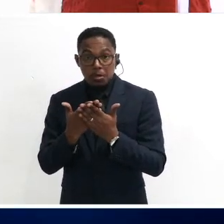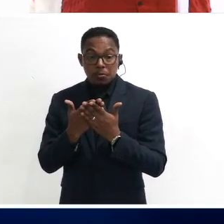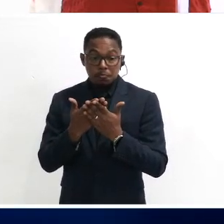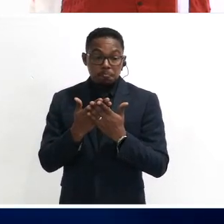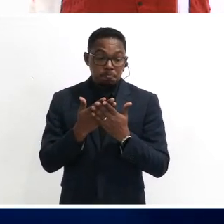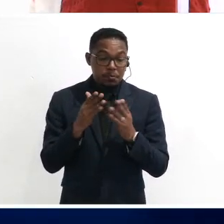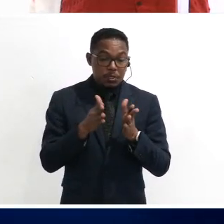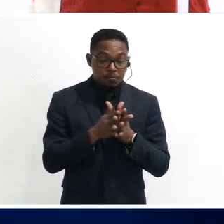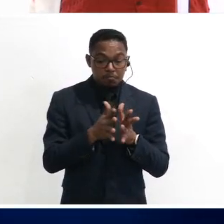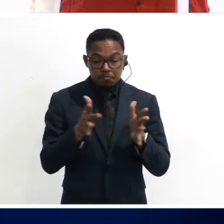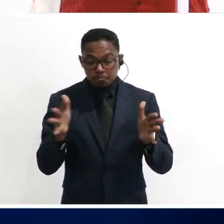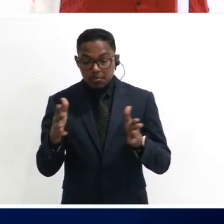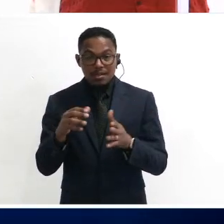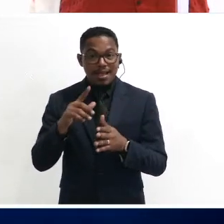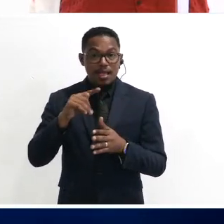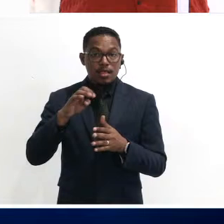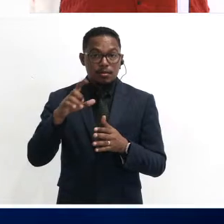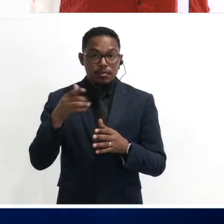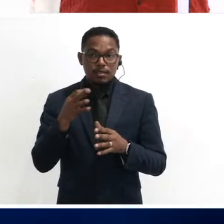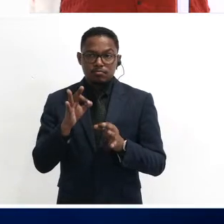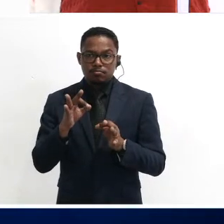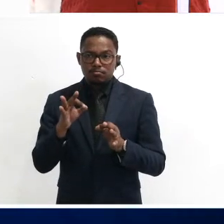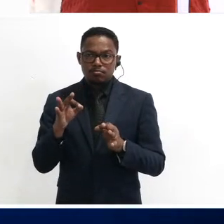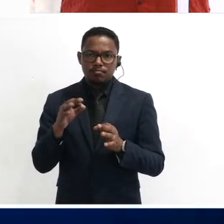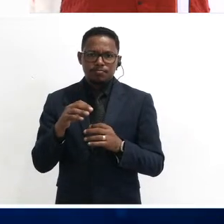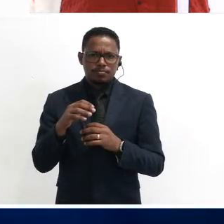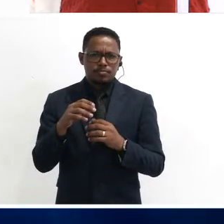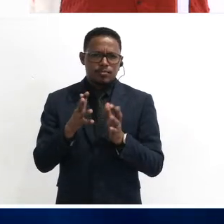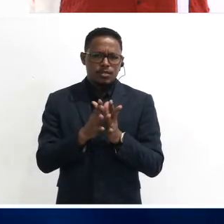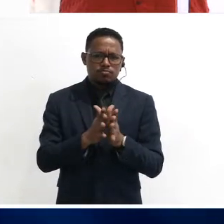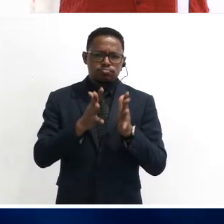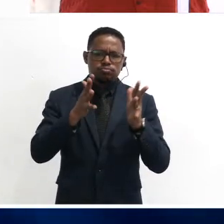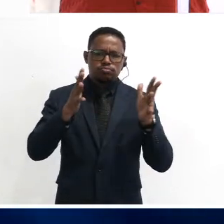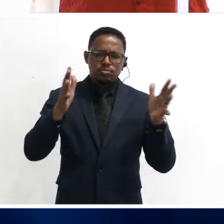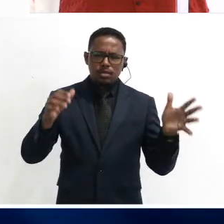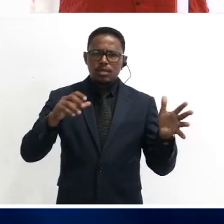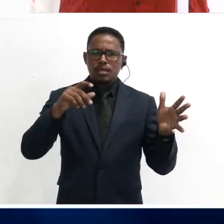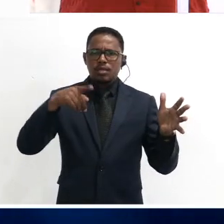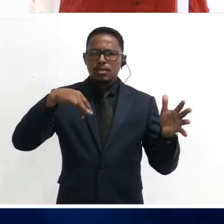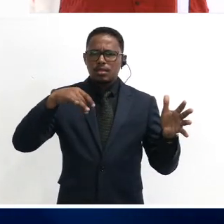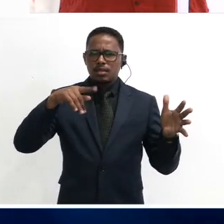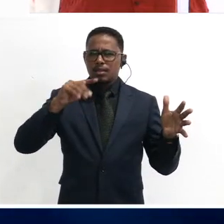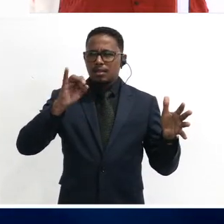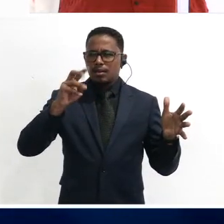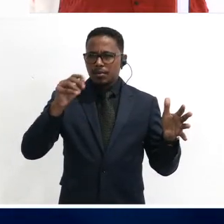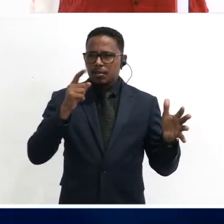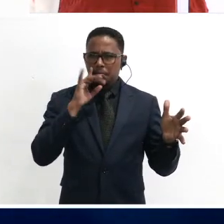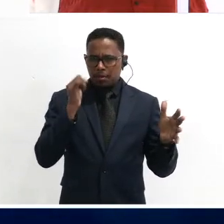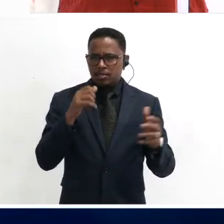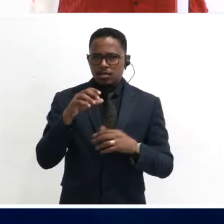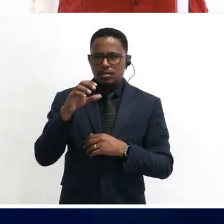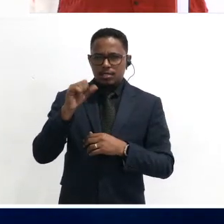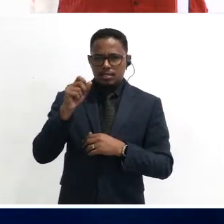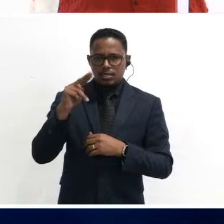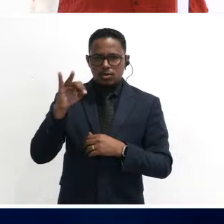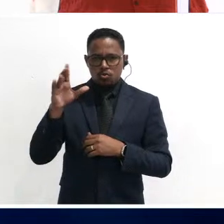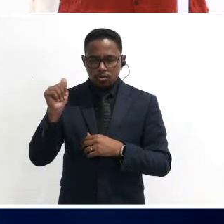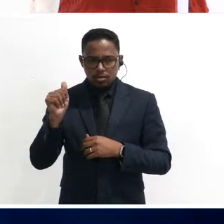silicon. It can be made very flat, so it's good for lithography. Has a very nice